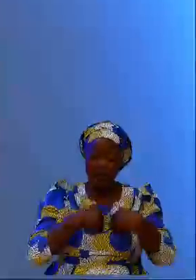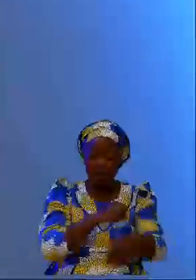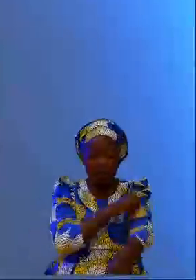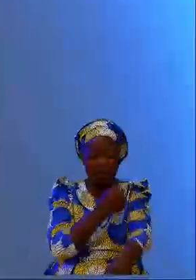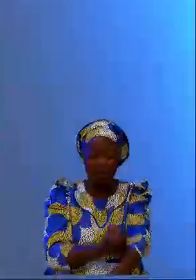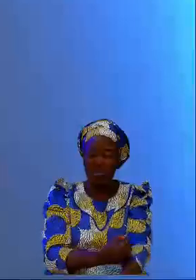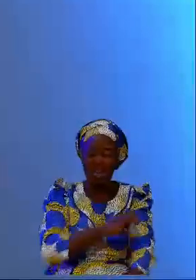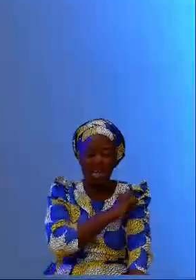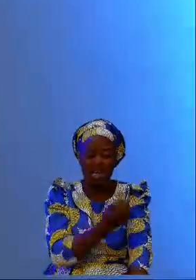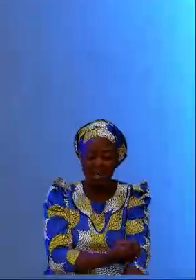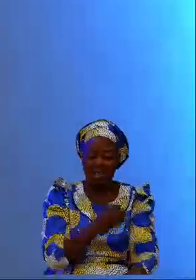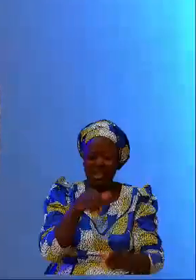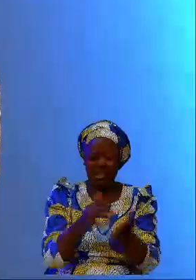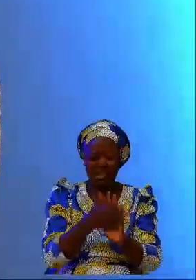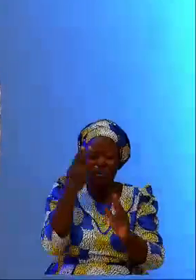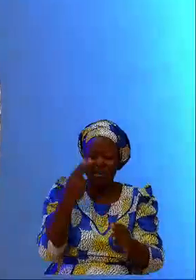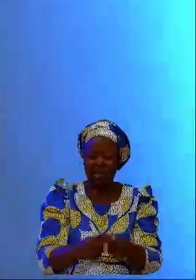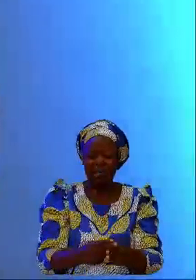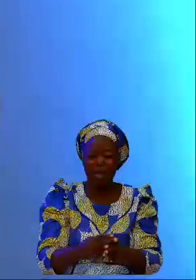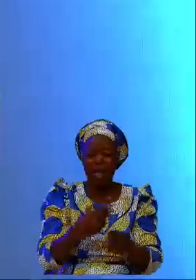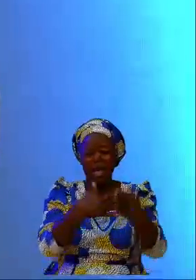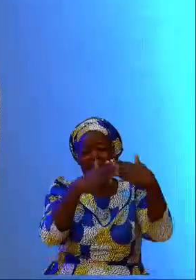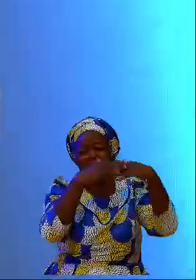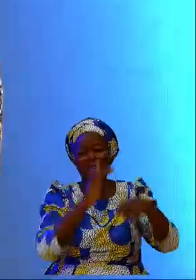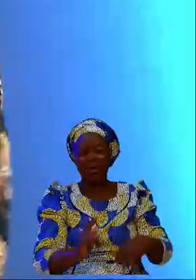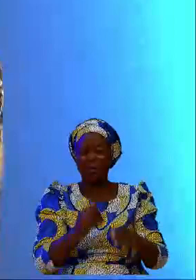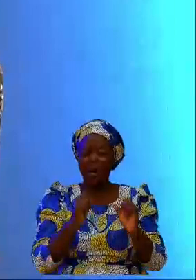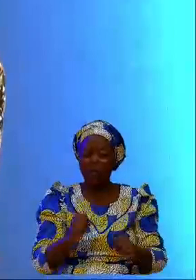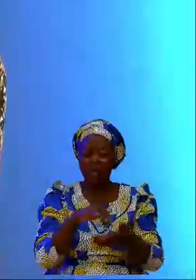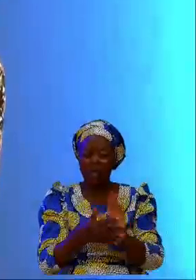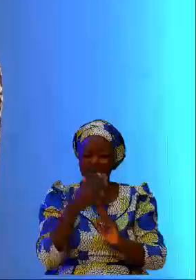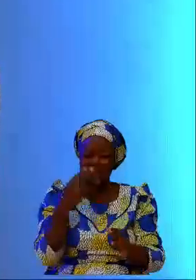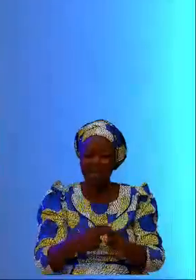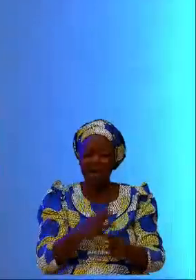your sight will have supernatural energy,